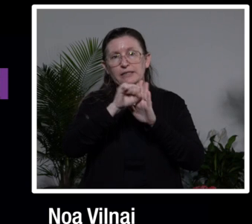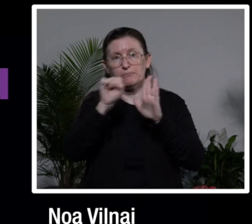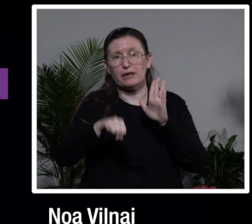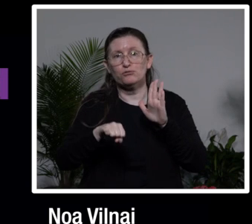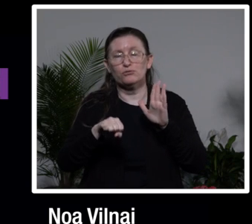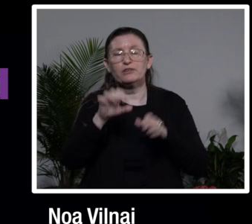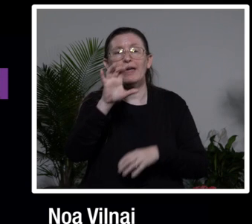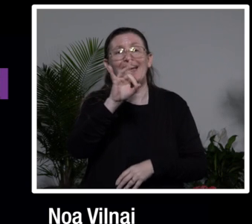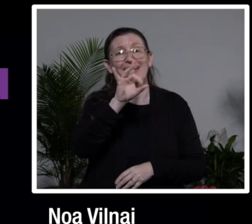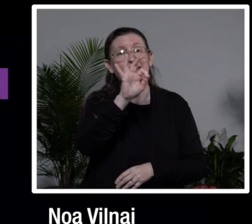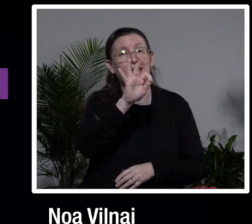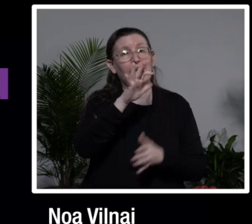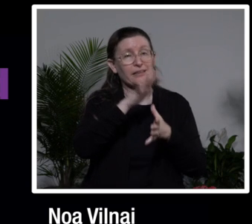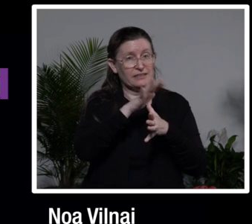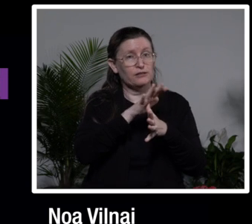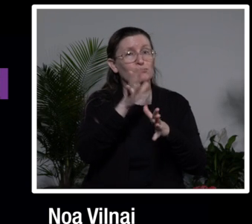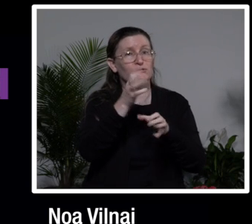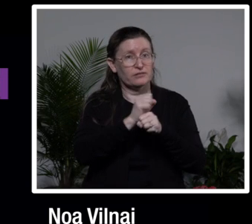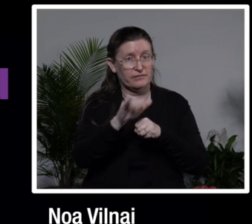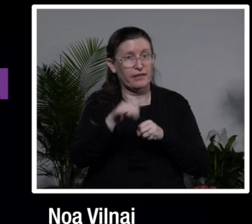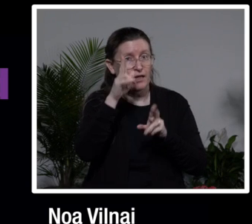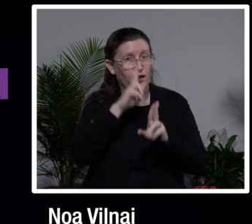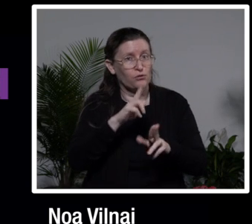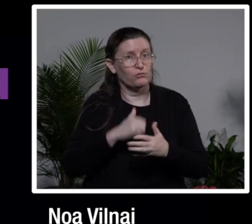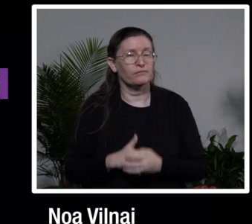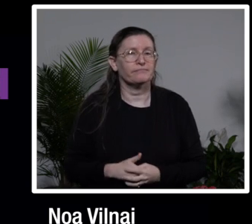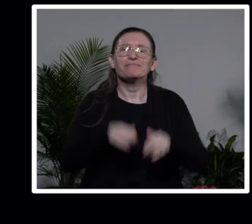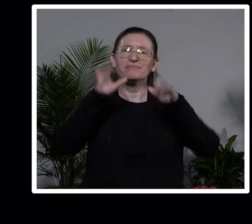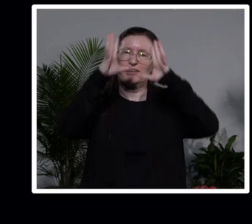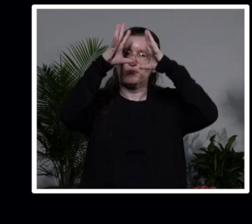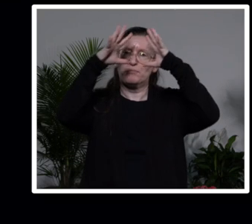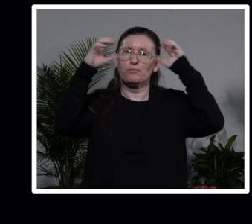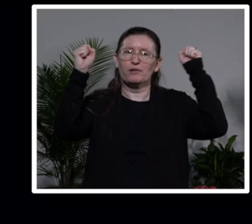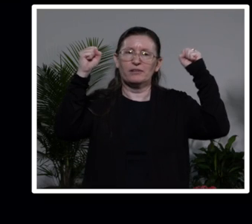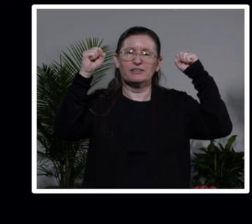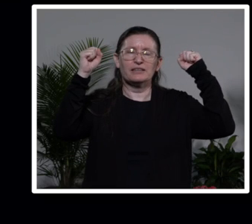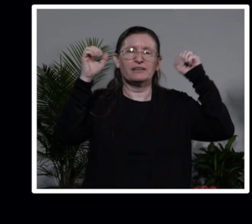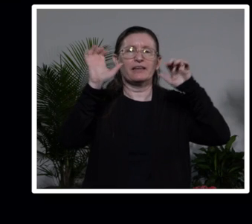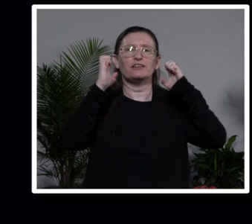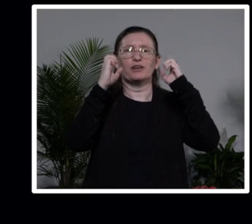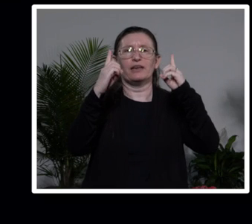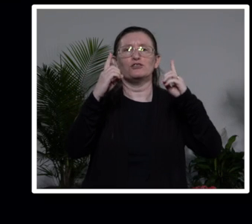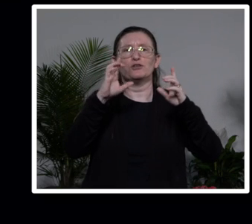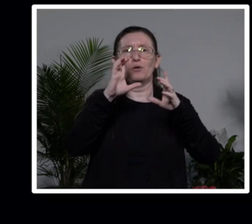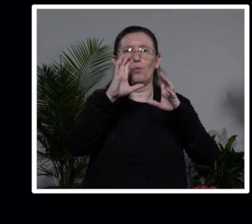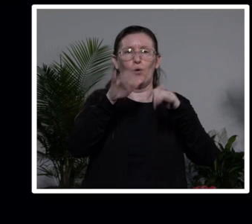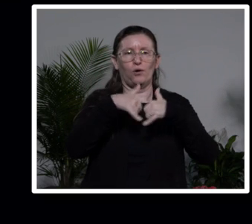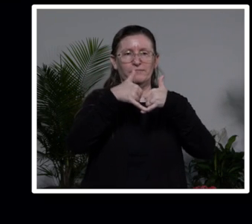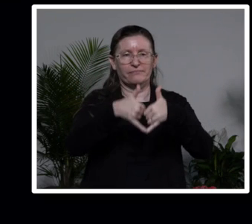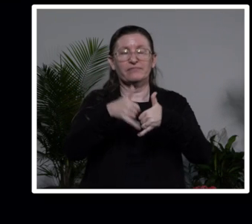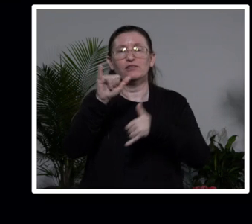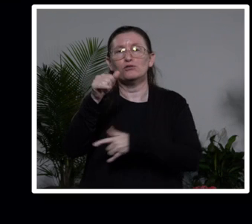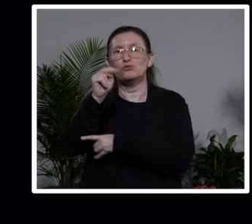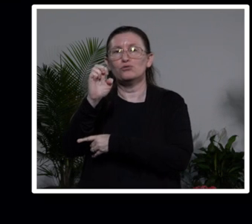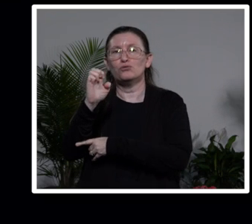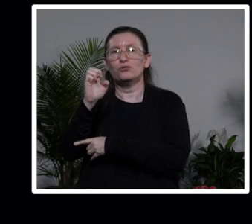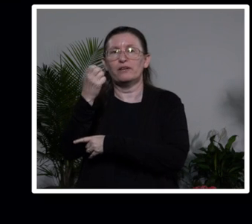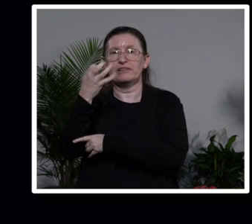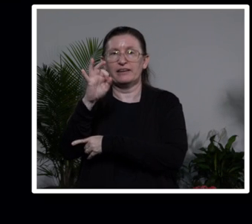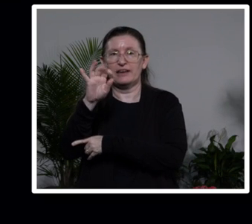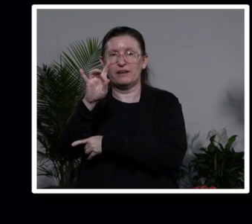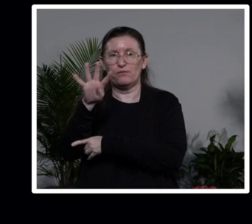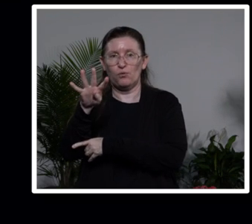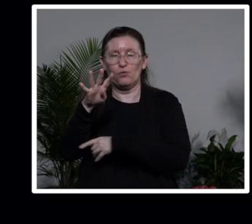semesters. 89 seniors received this honor. President's Education Award. In June of 1984,